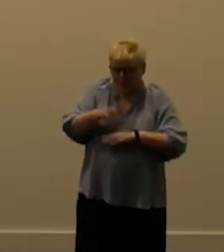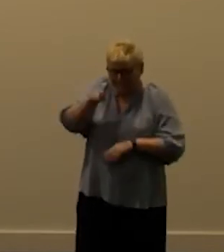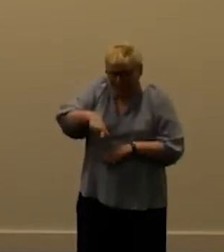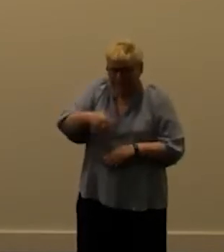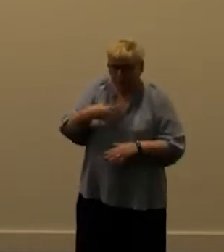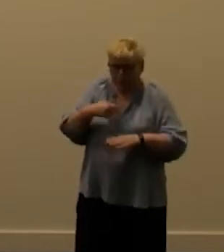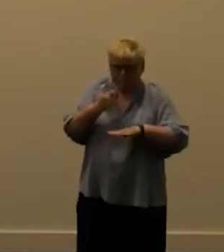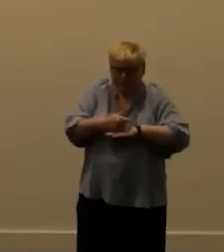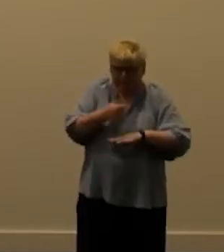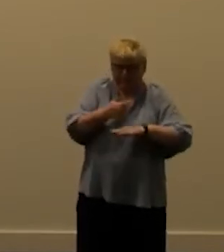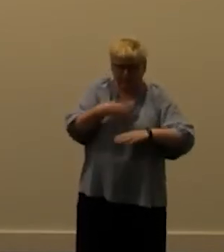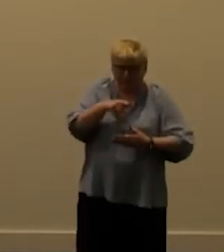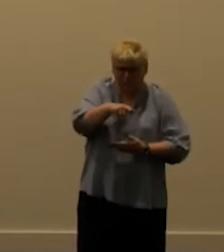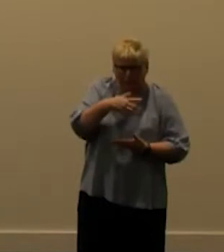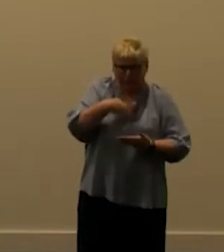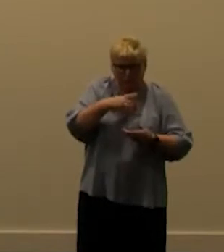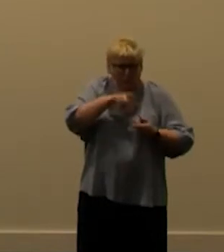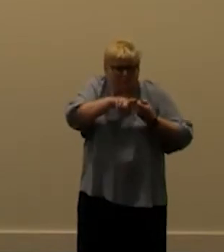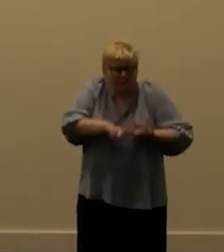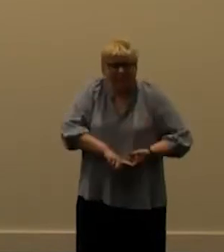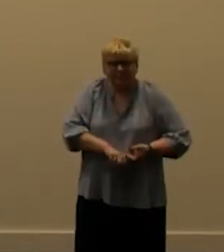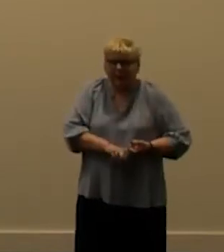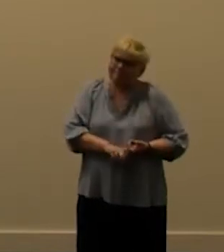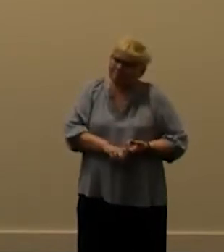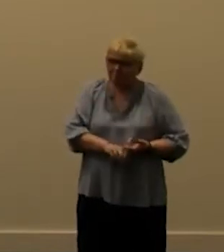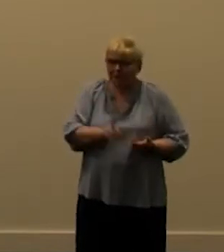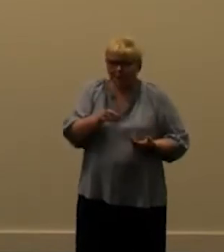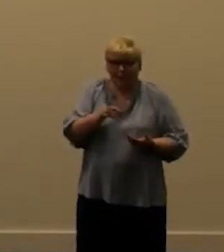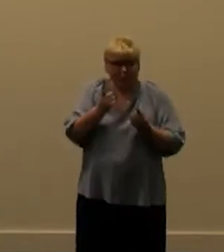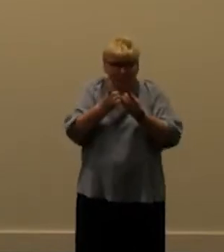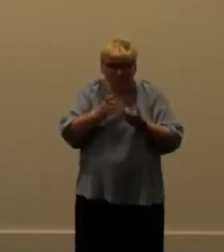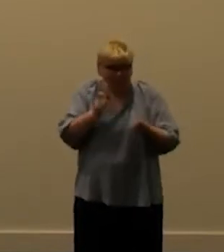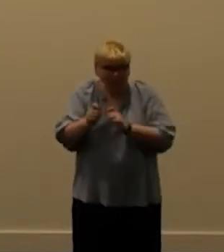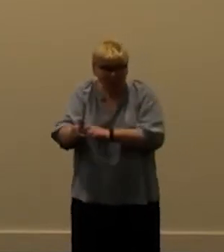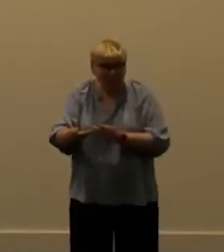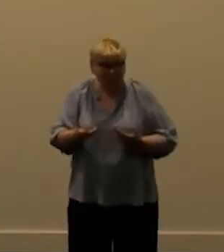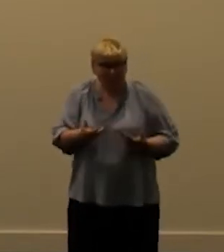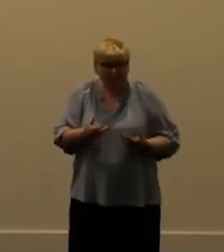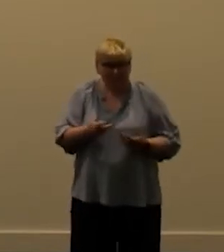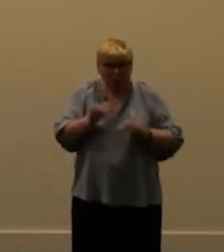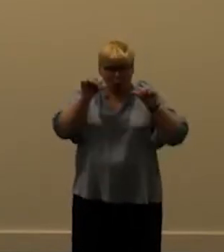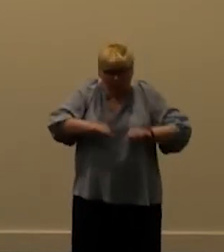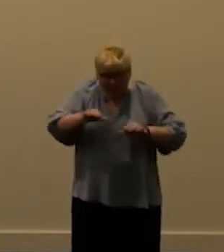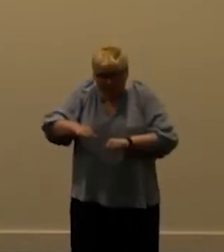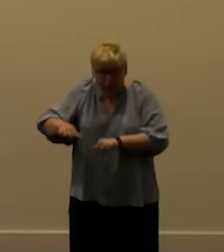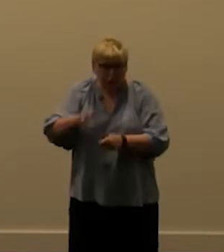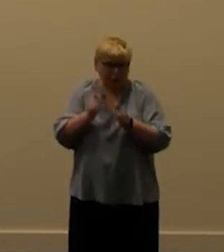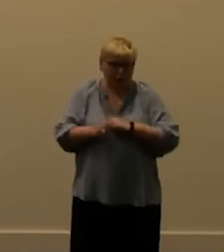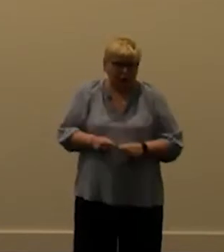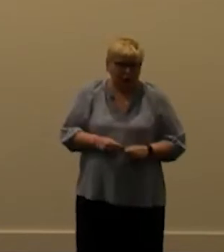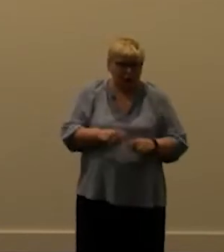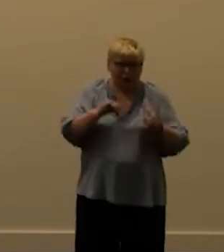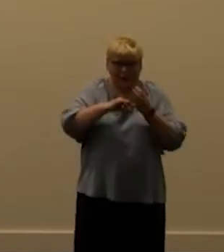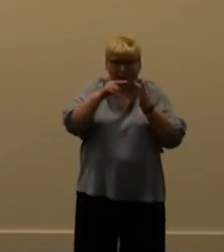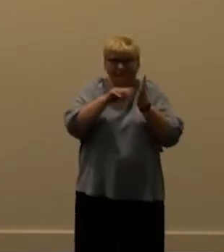settings. But that they change over time. Like we said, you know, modules change, authentication mechanisms change, settings and names